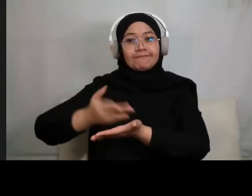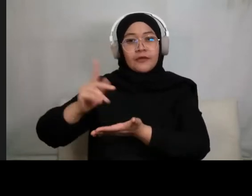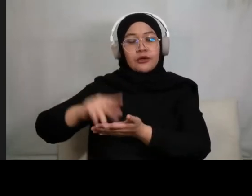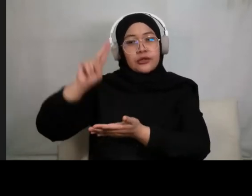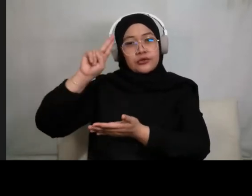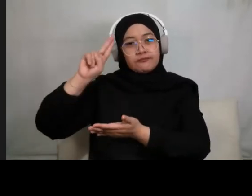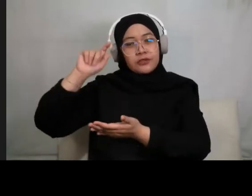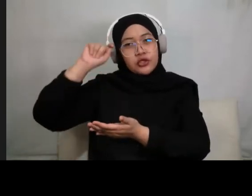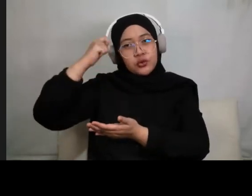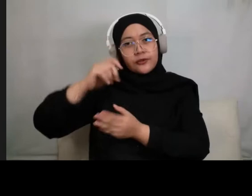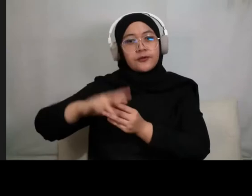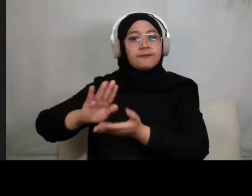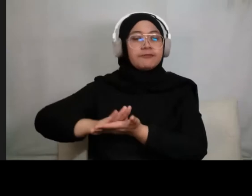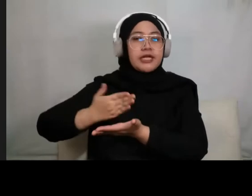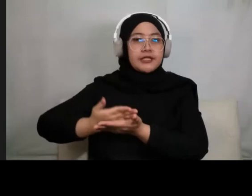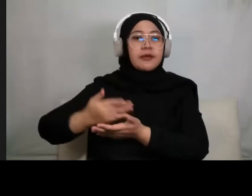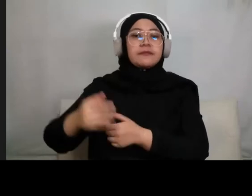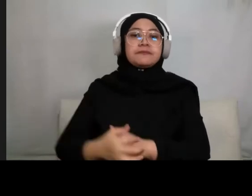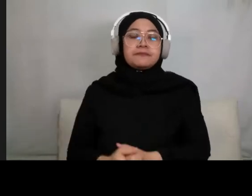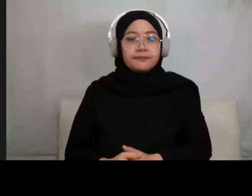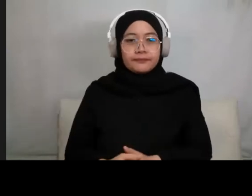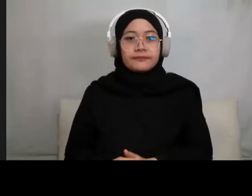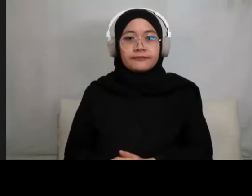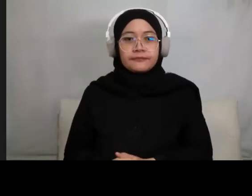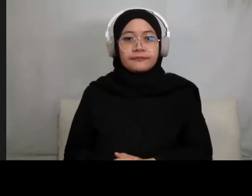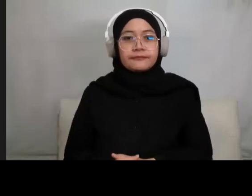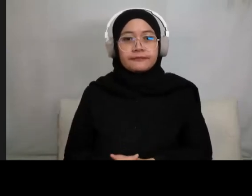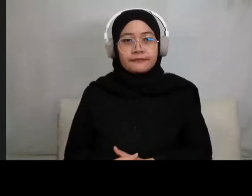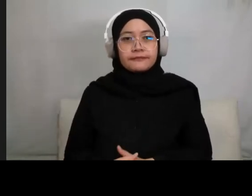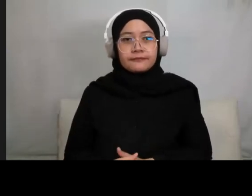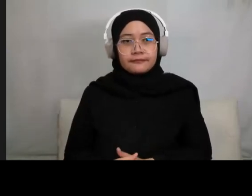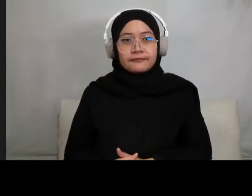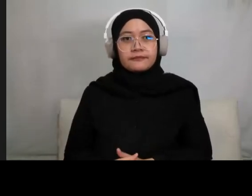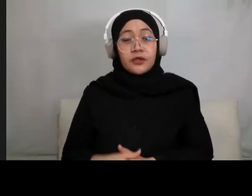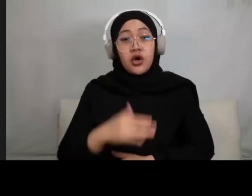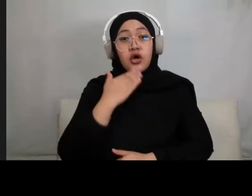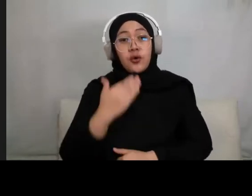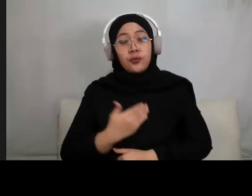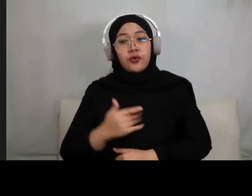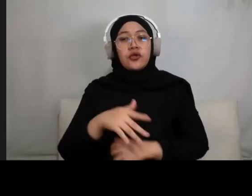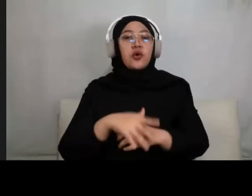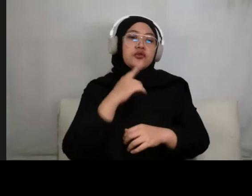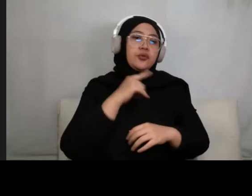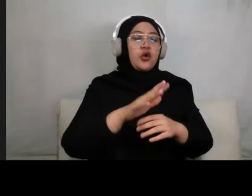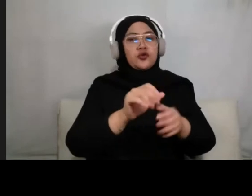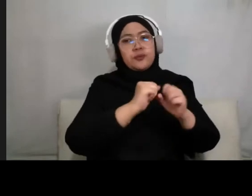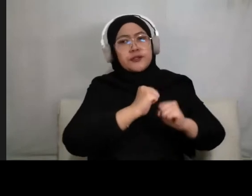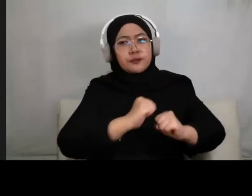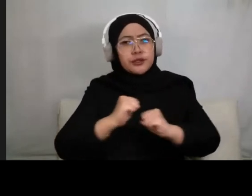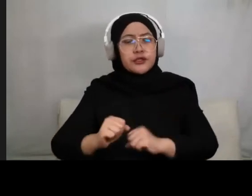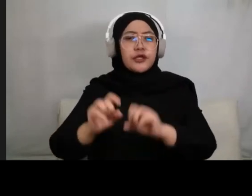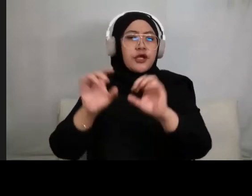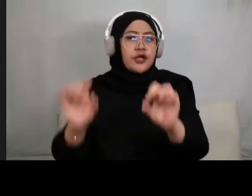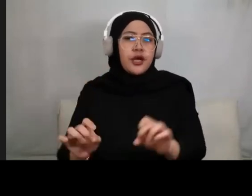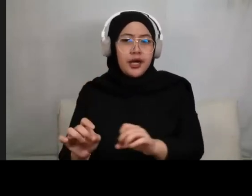automatic bus washing system, then the requirement would be different. If you are having a different vacuum cleaning and all, that is requirement.